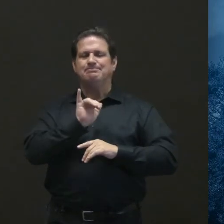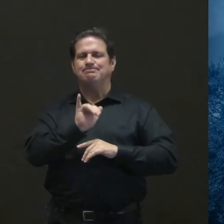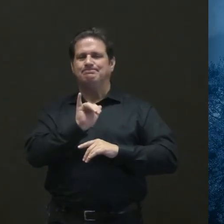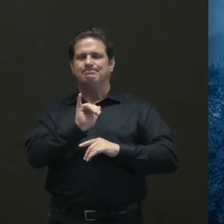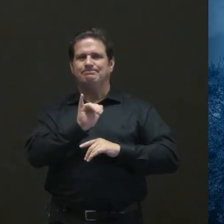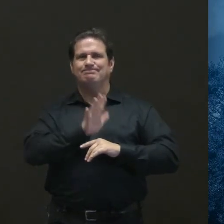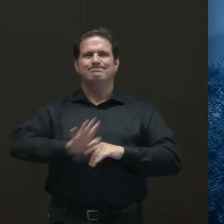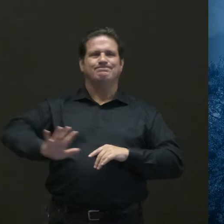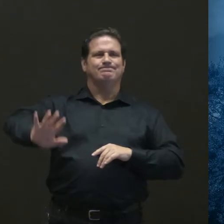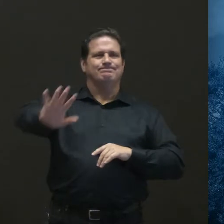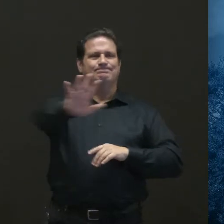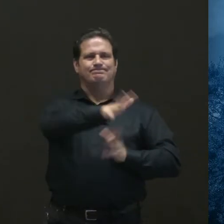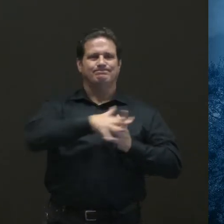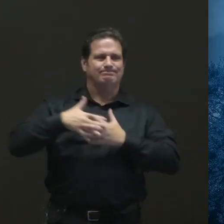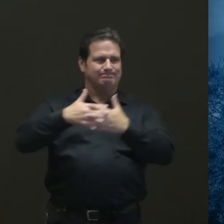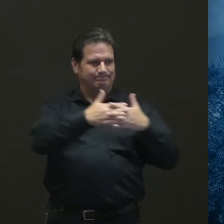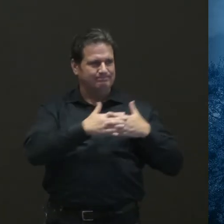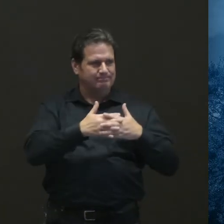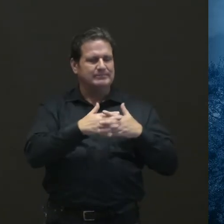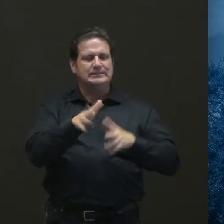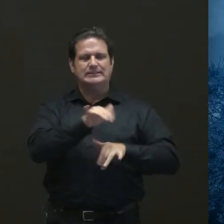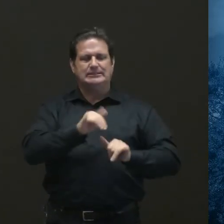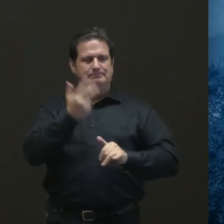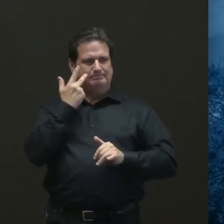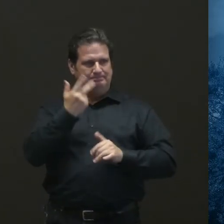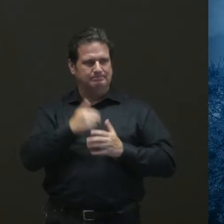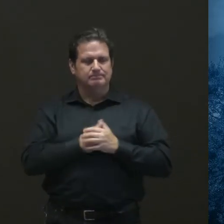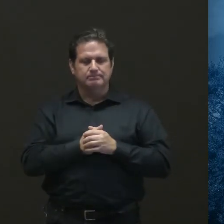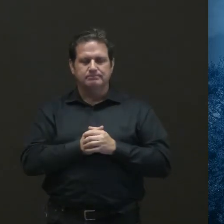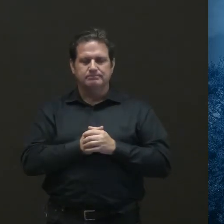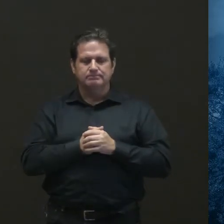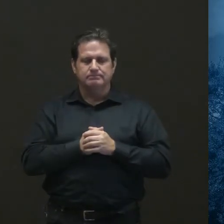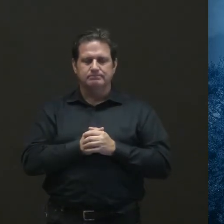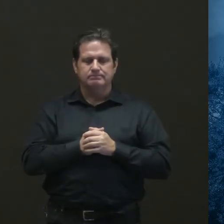read the papers, and that's what you're seeing. So we